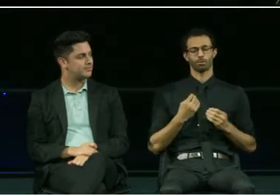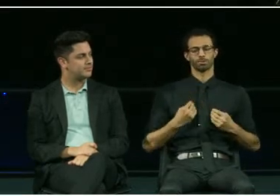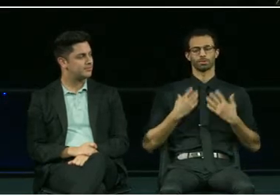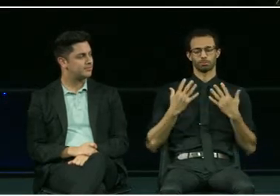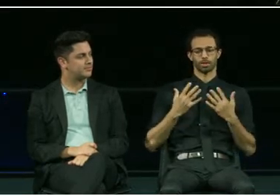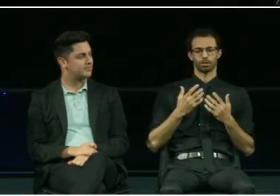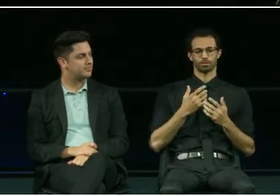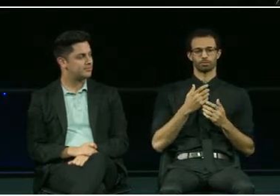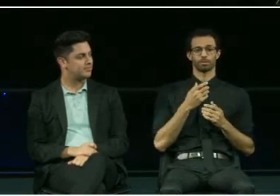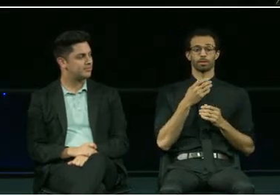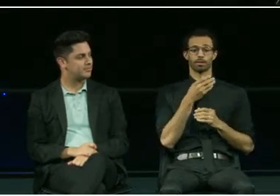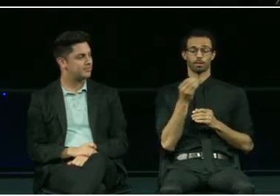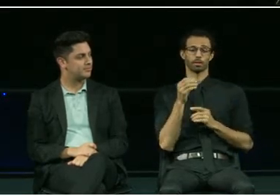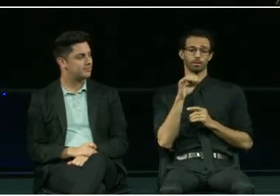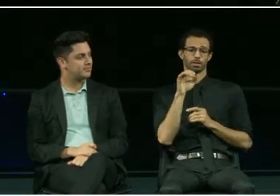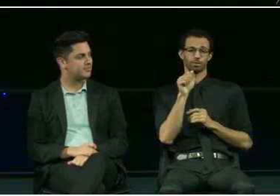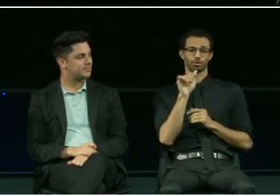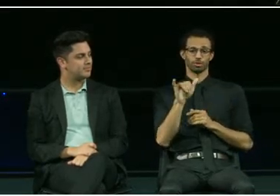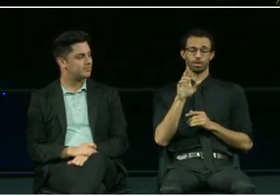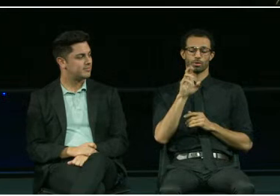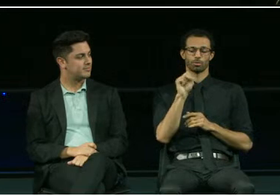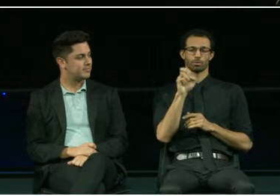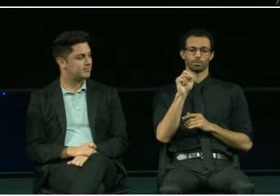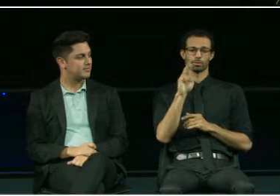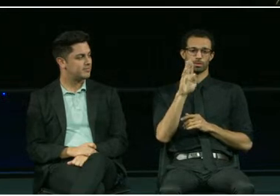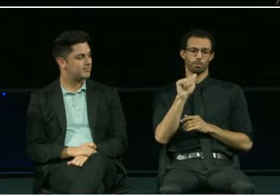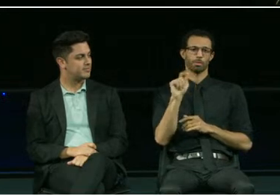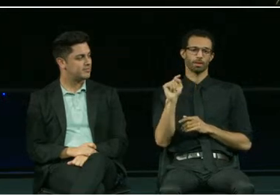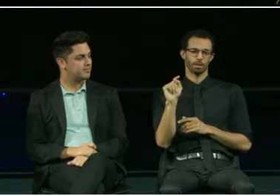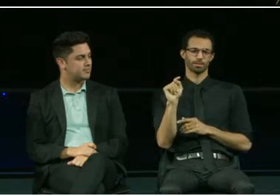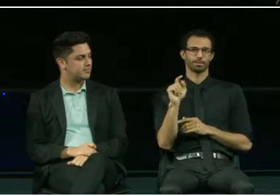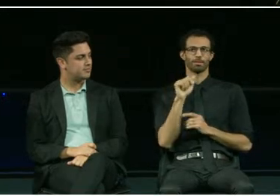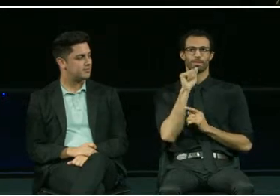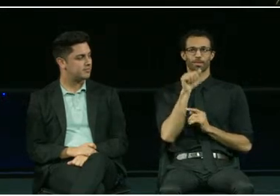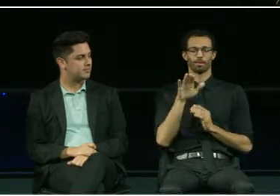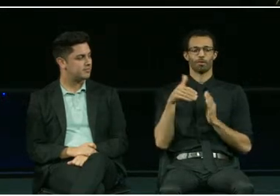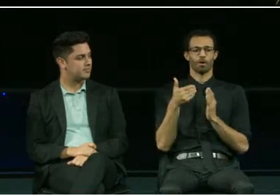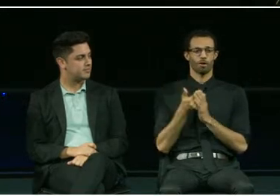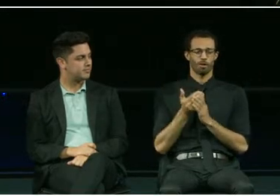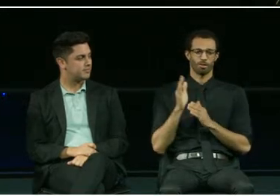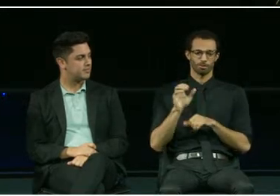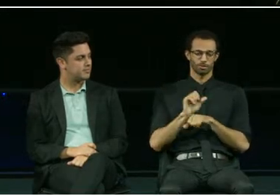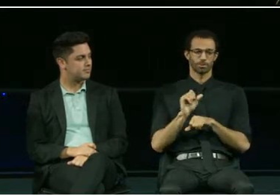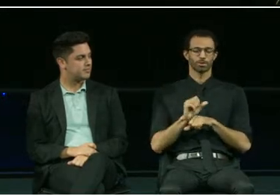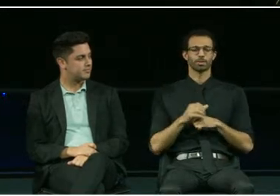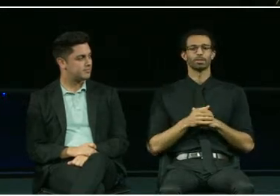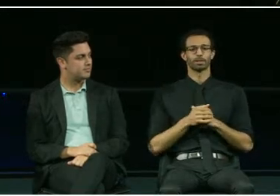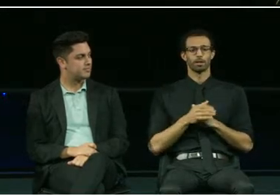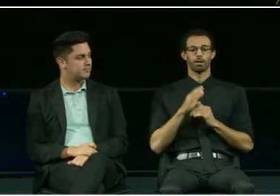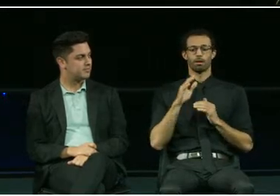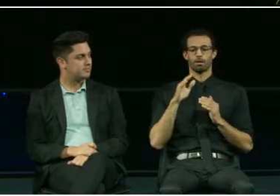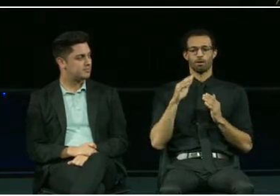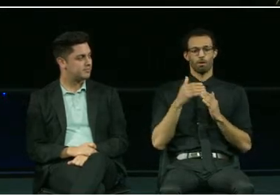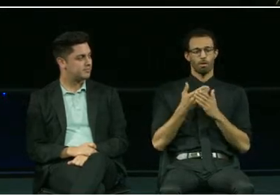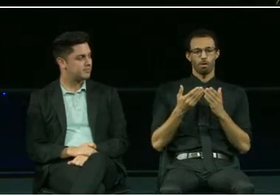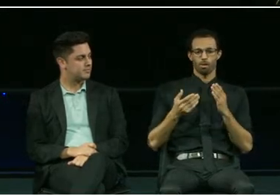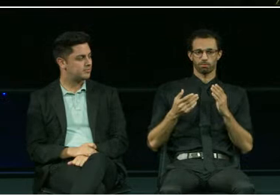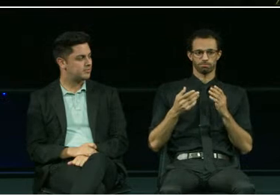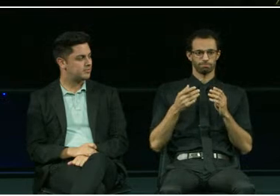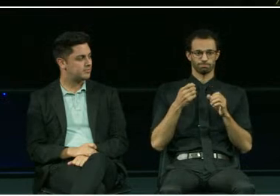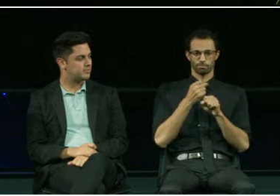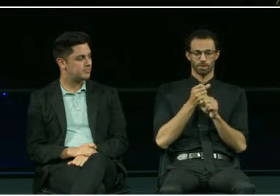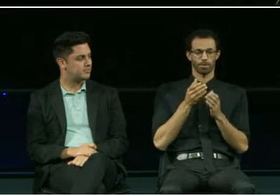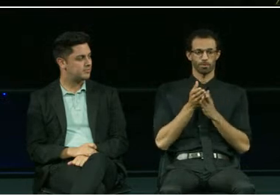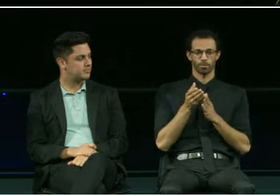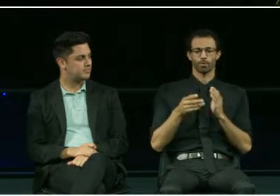very inspired by Jay Rosenblatt's films. I love all of his films. It's all archival films, so you've been